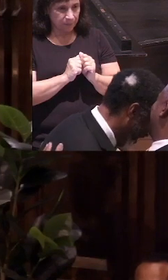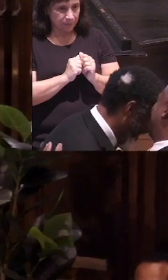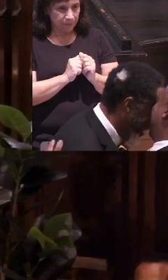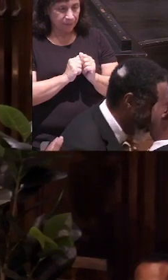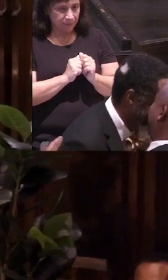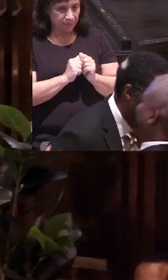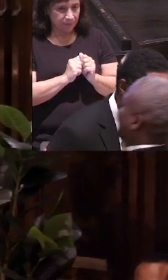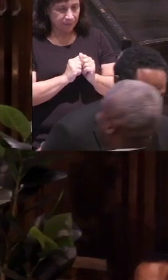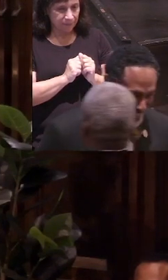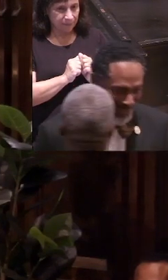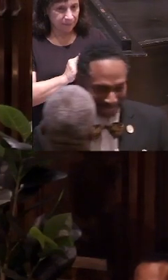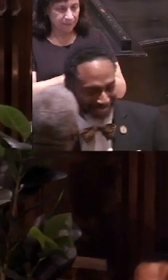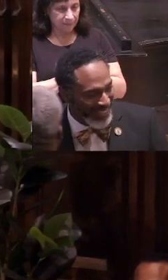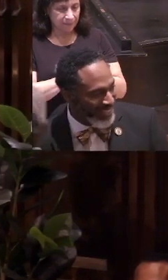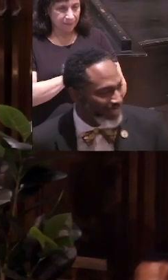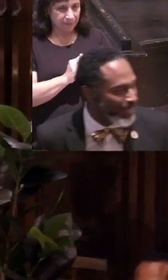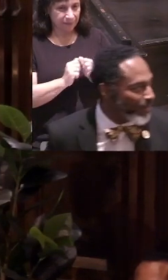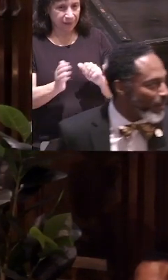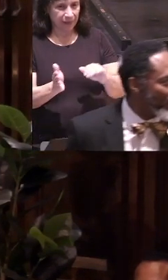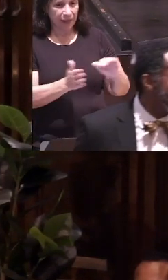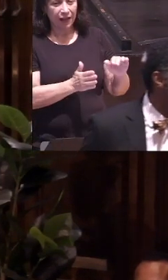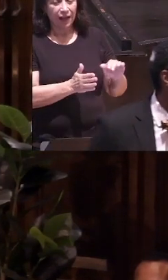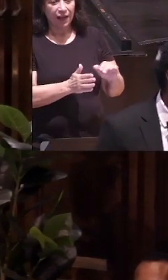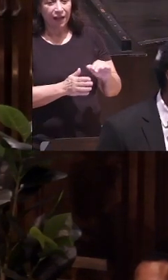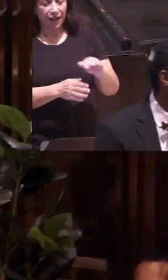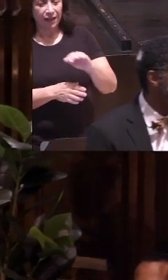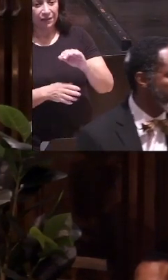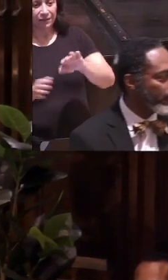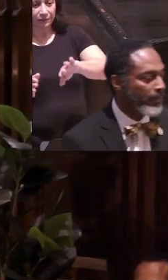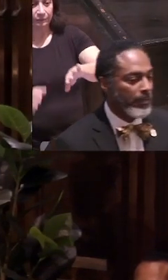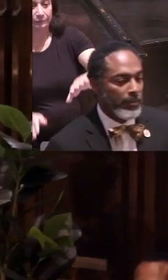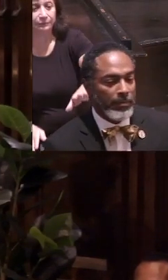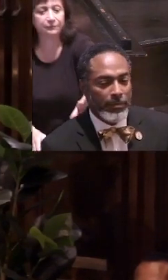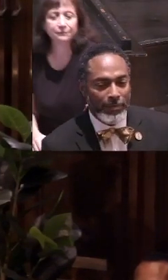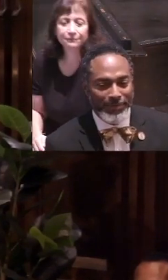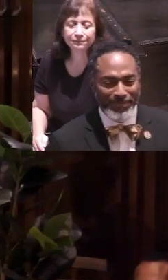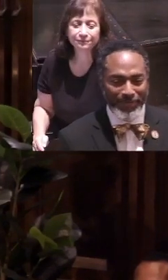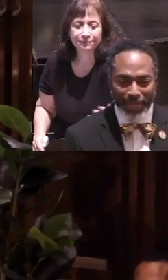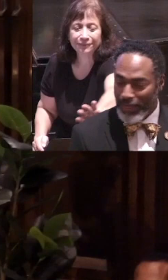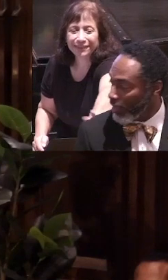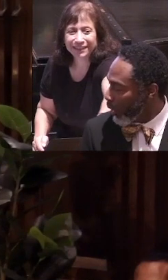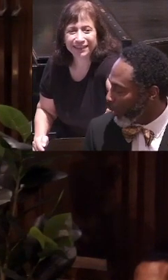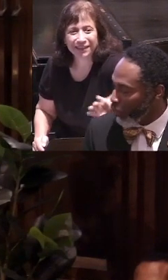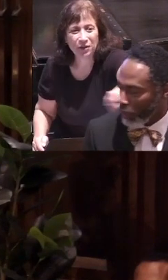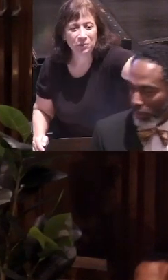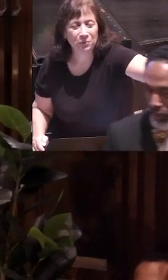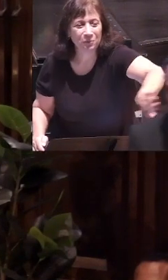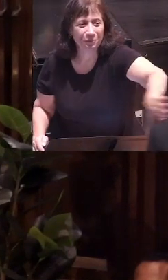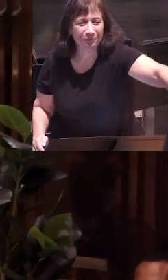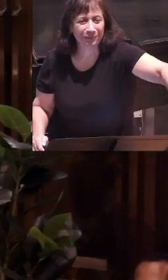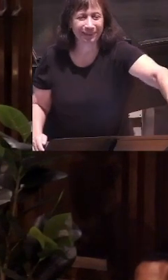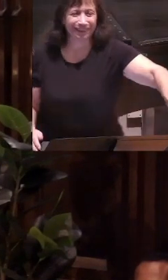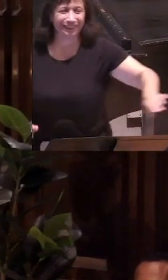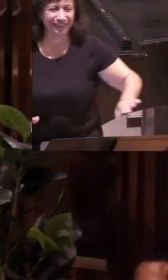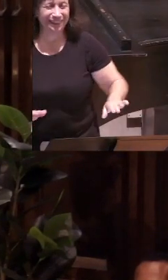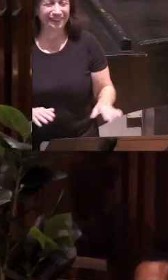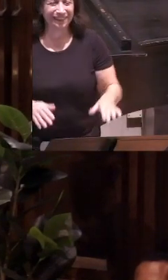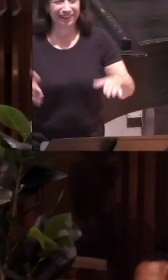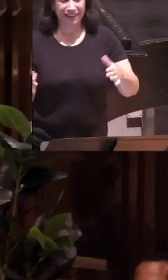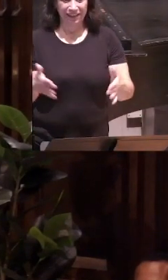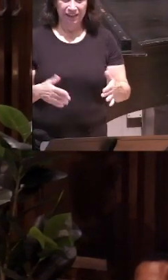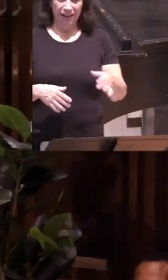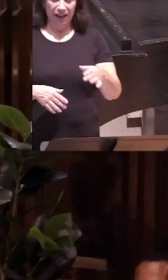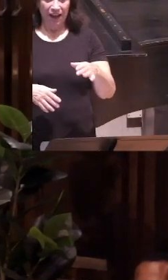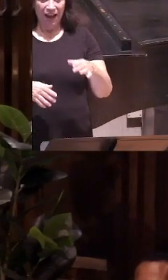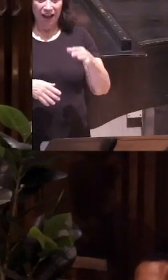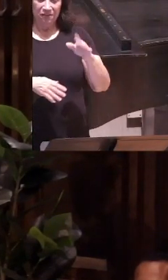98, 99, and two of them were 100. So my staff comes and whispers to me behind my ear, Stephanie, one of them is falling asleep. We gotta move this